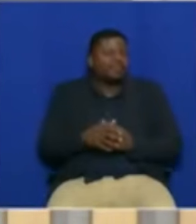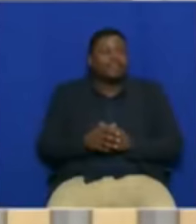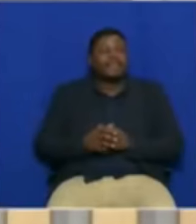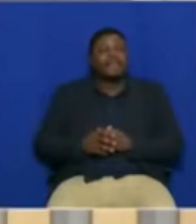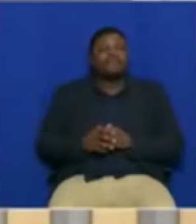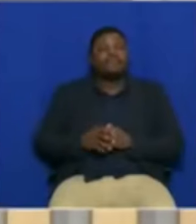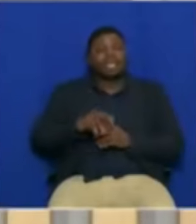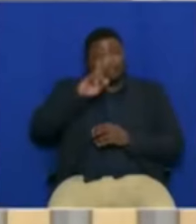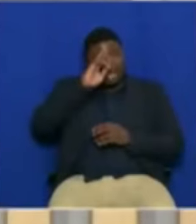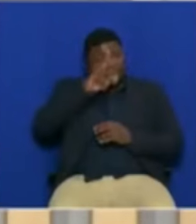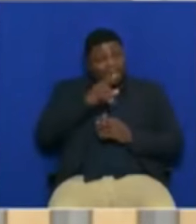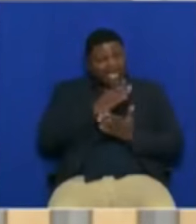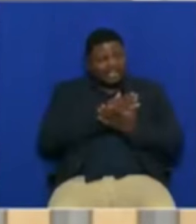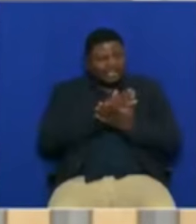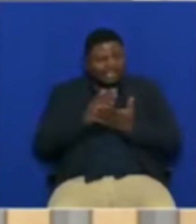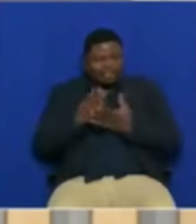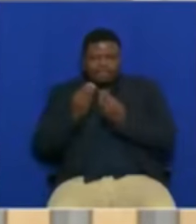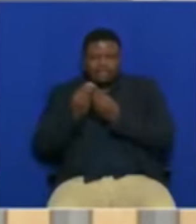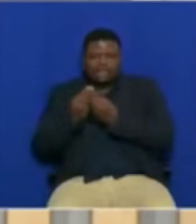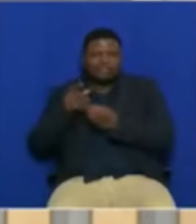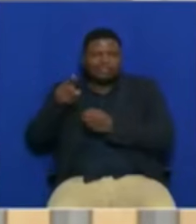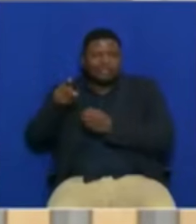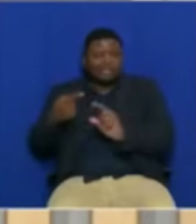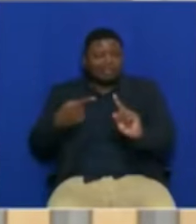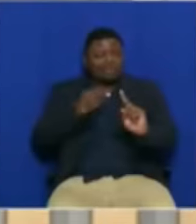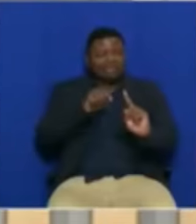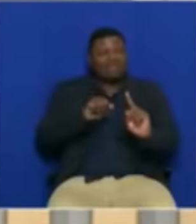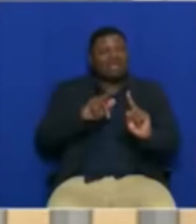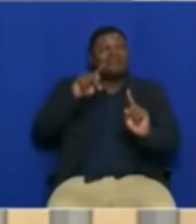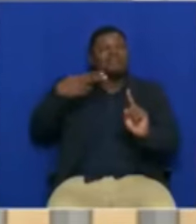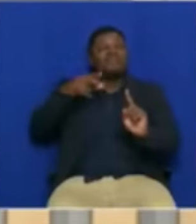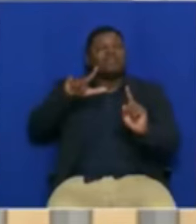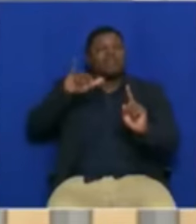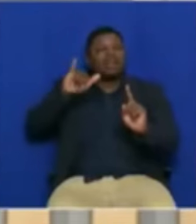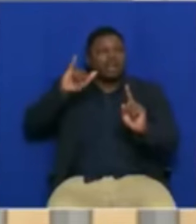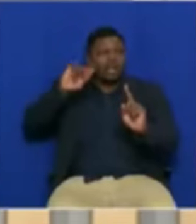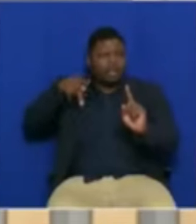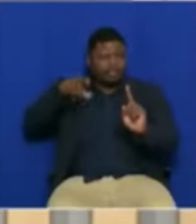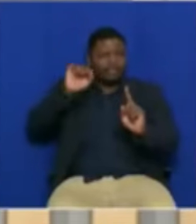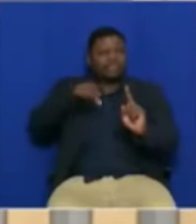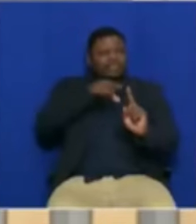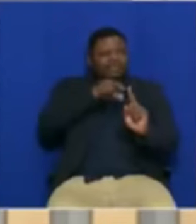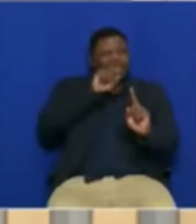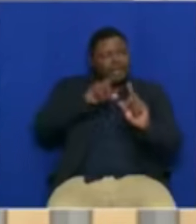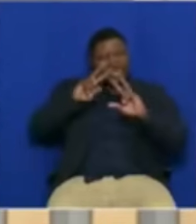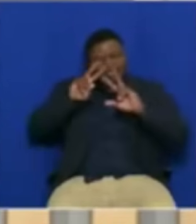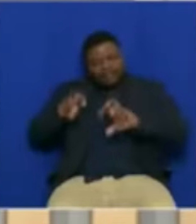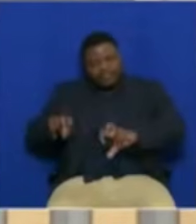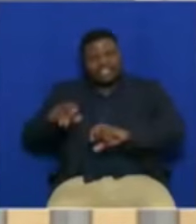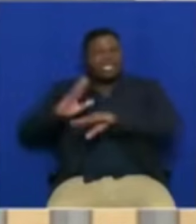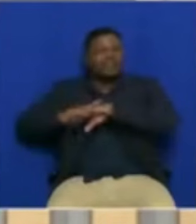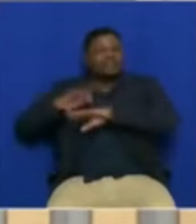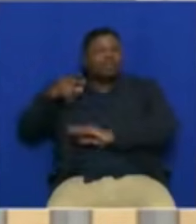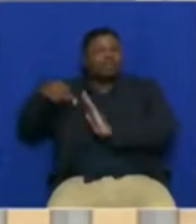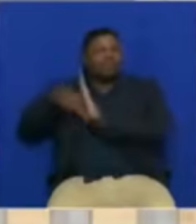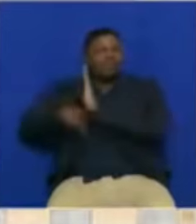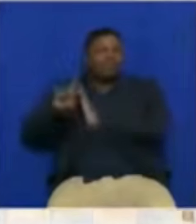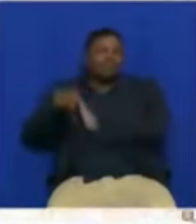part. Colonel Phillips is from the inspector. There's an allegation. So when we come, like you say, let's